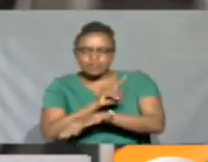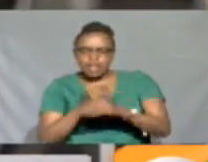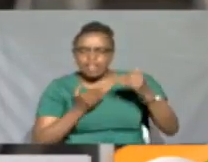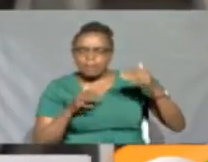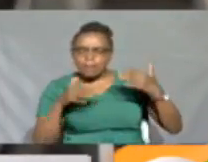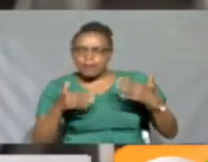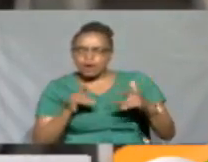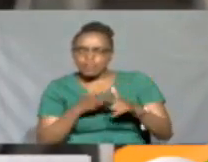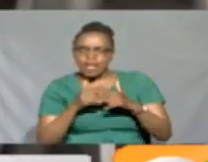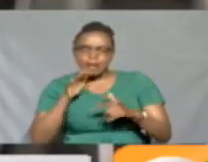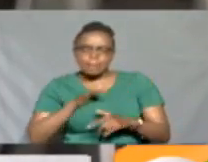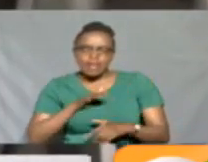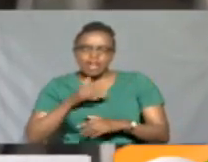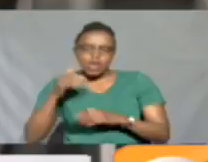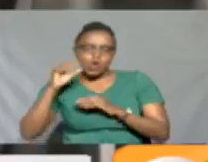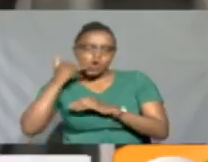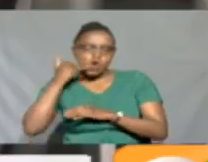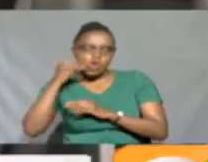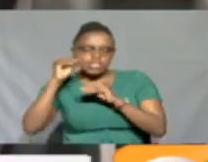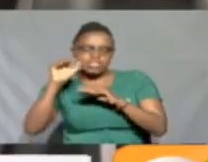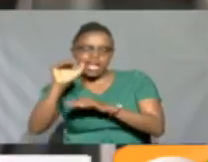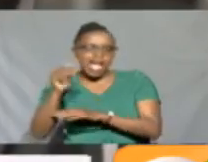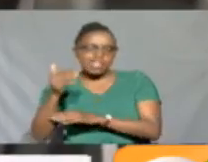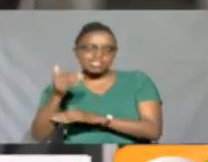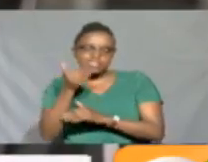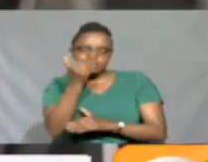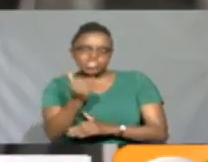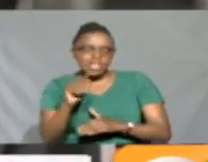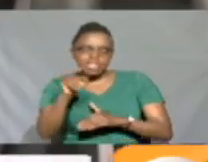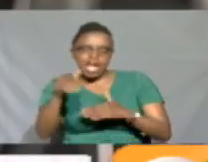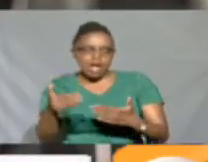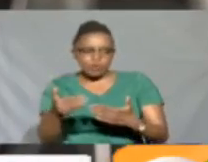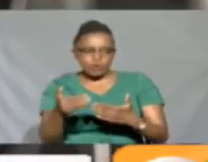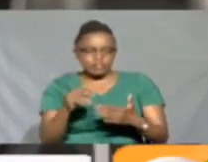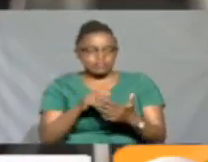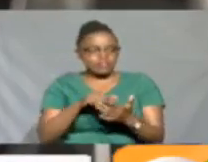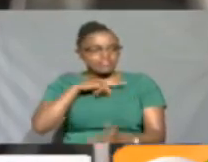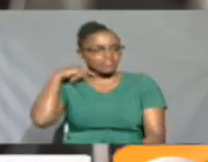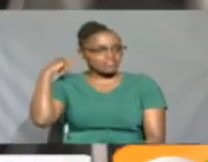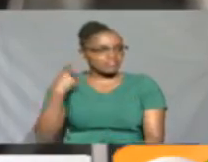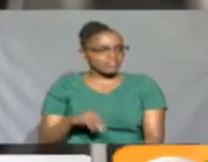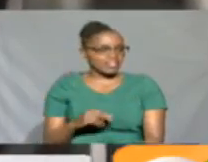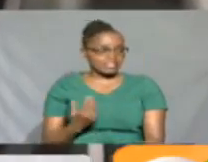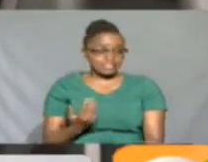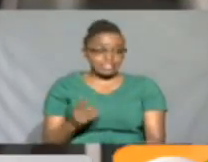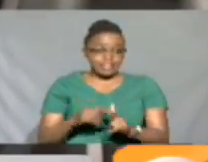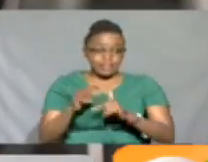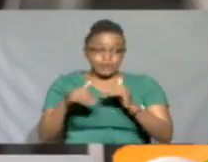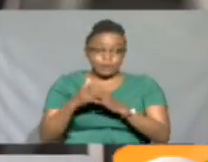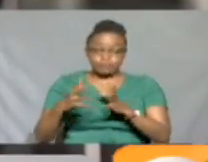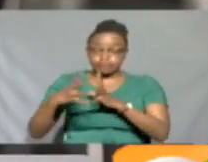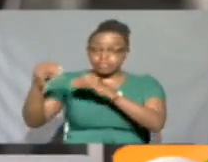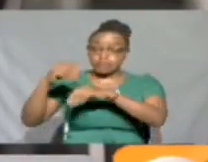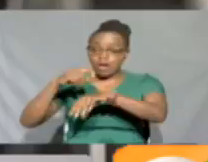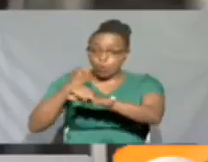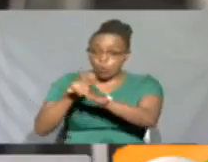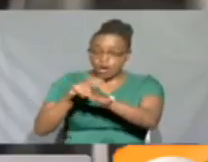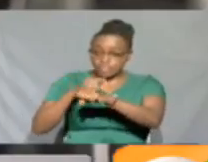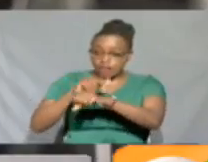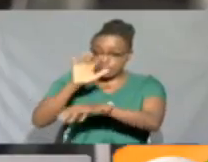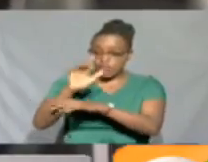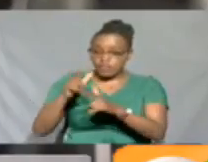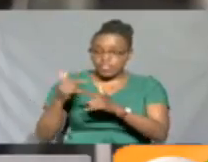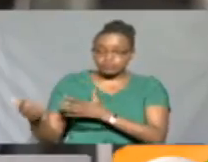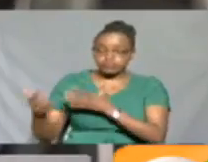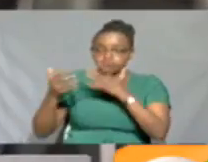doing? The mother will call the teacher in school, asking how the baby is doing. It is so funny. And then they'll all leave at work at 5 p.m. to take